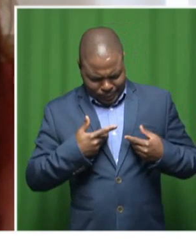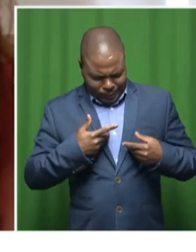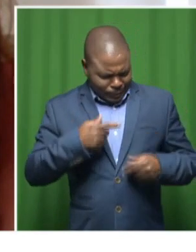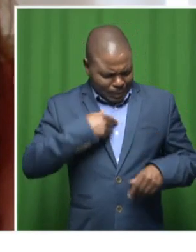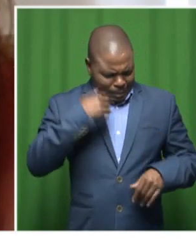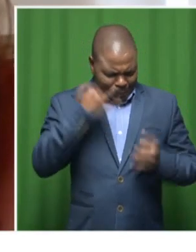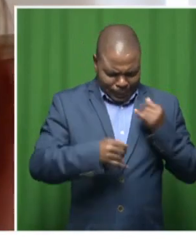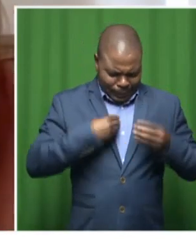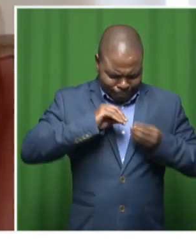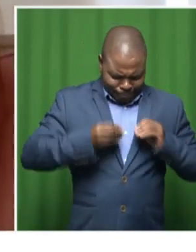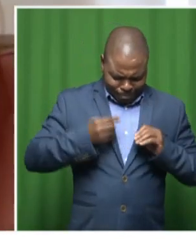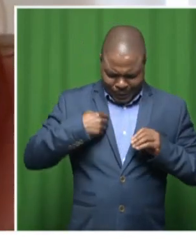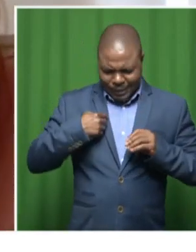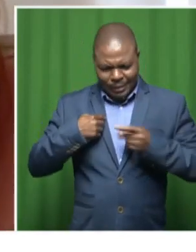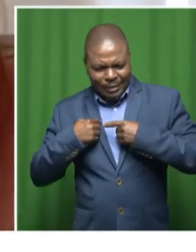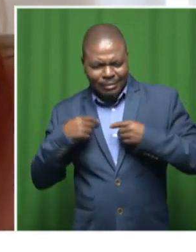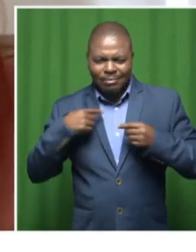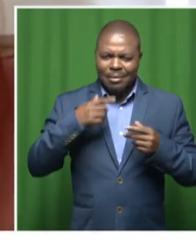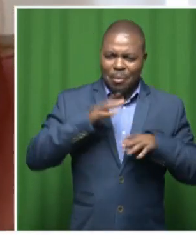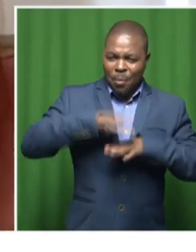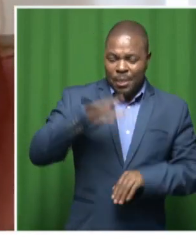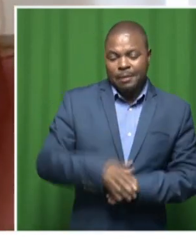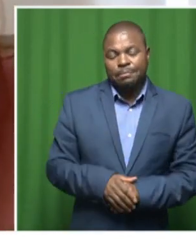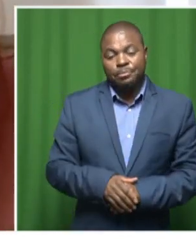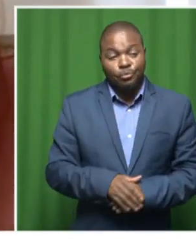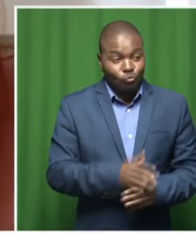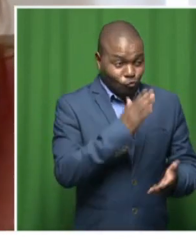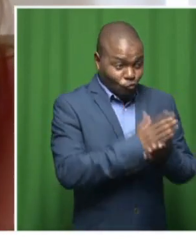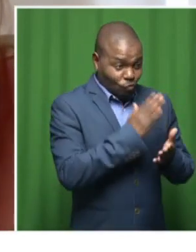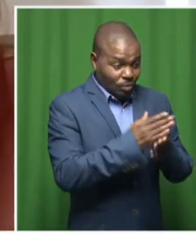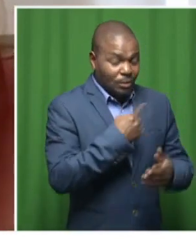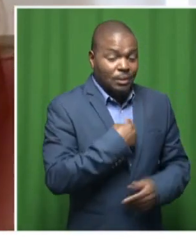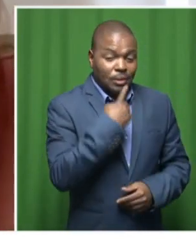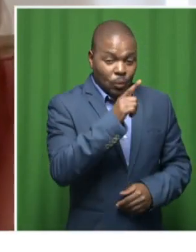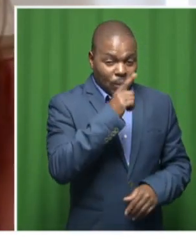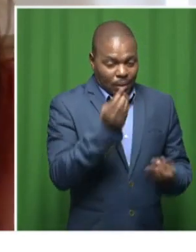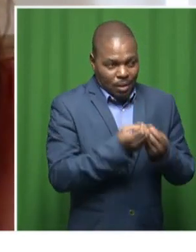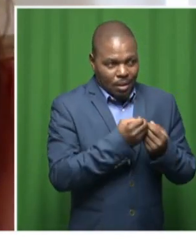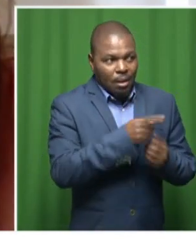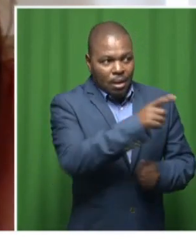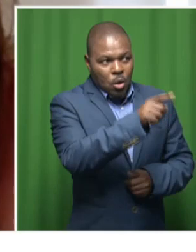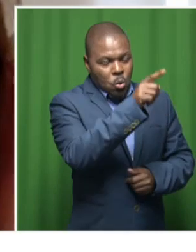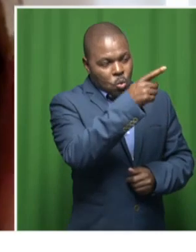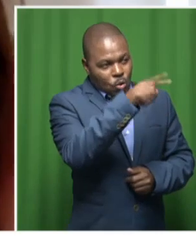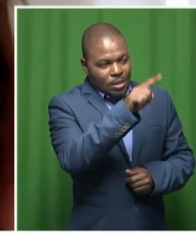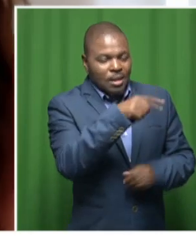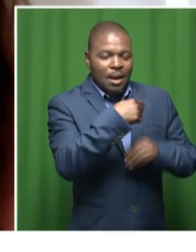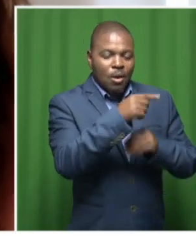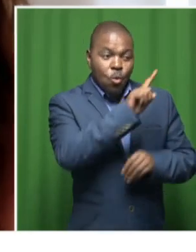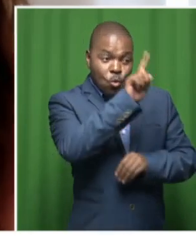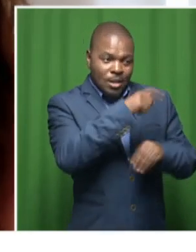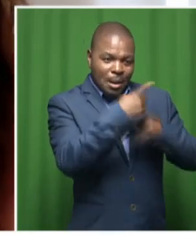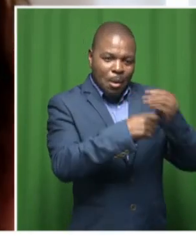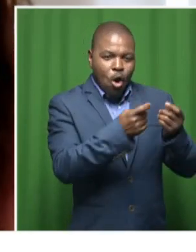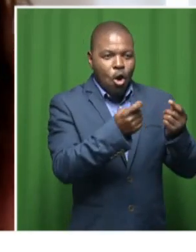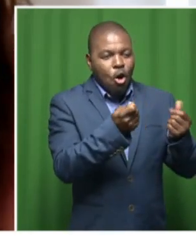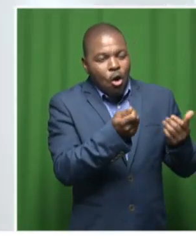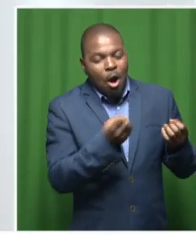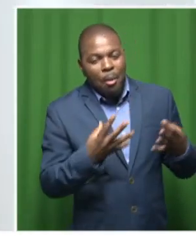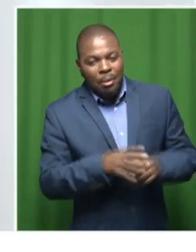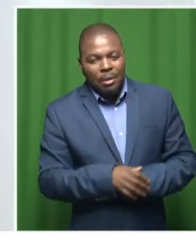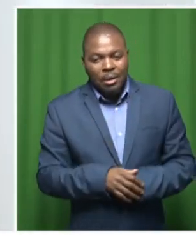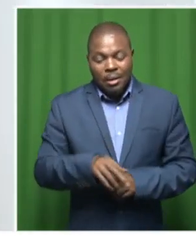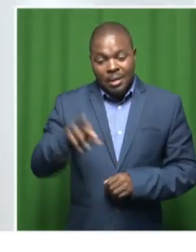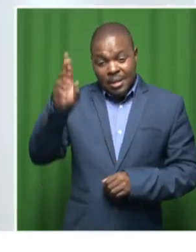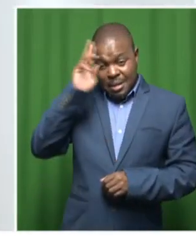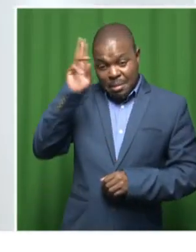fix. So definitely, I must say one thing, and I'm so glad that you asked me about cost. Because a surgery,